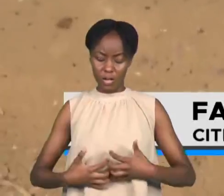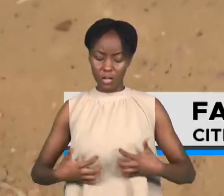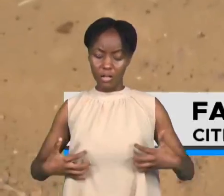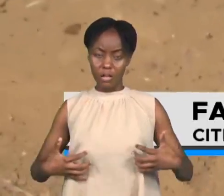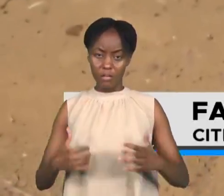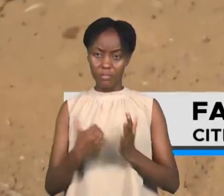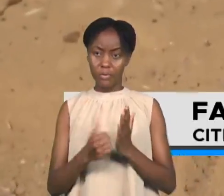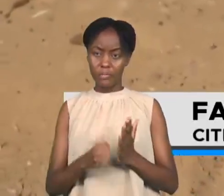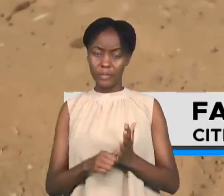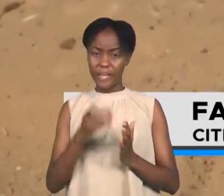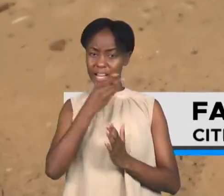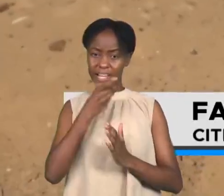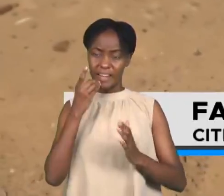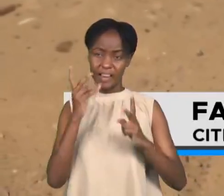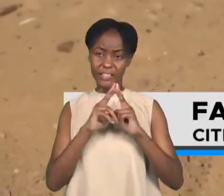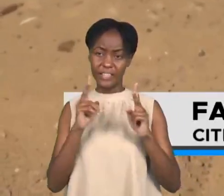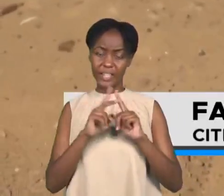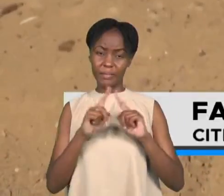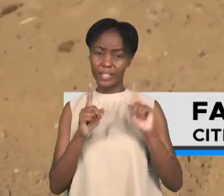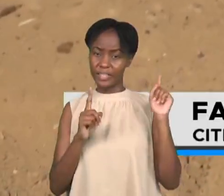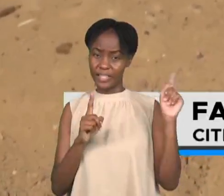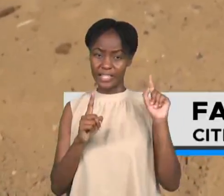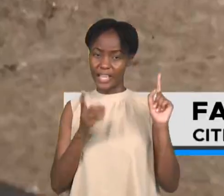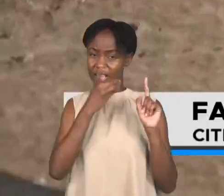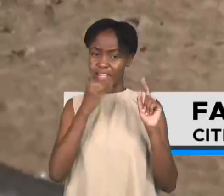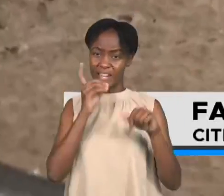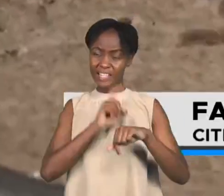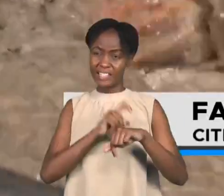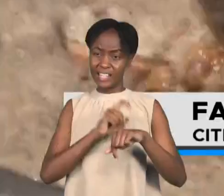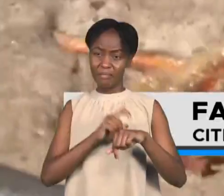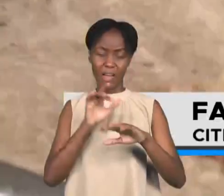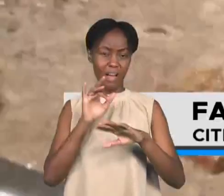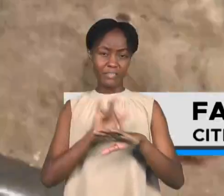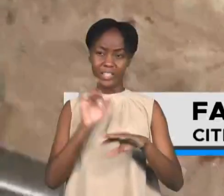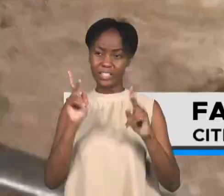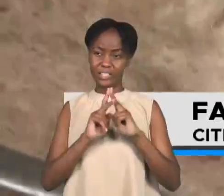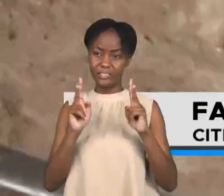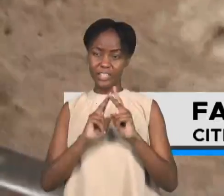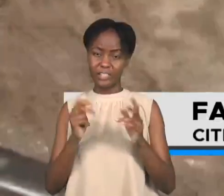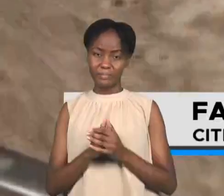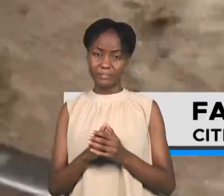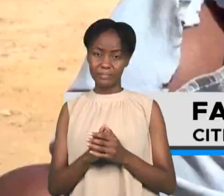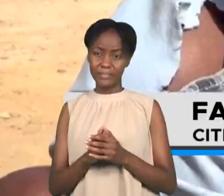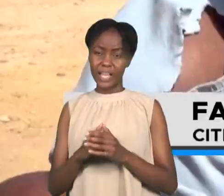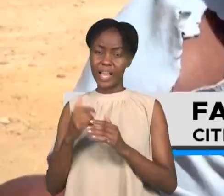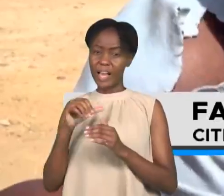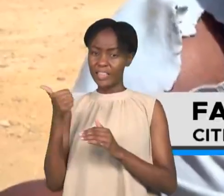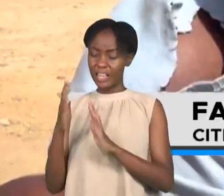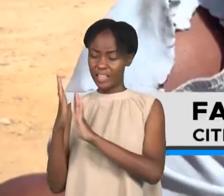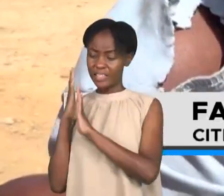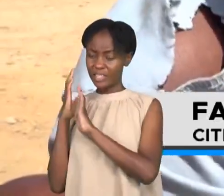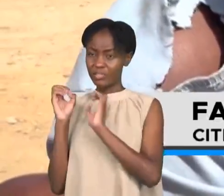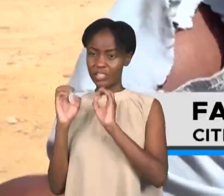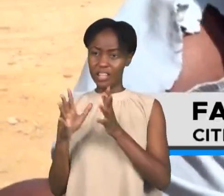uncommon in the area, this dry spell has been compounded by climate impact. Mounting insecurity and livestock thefts